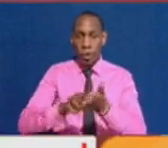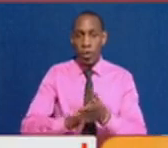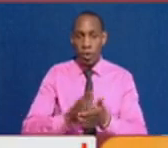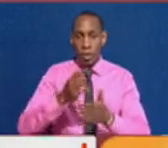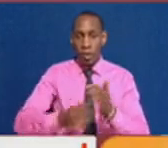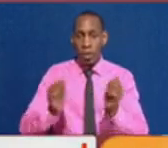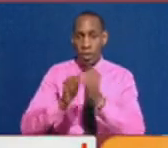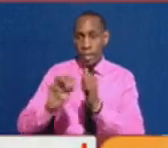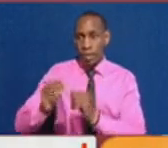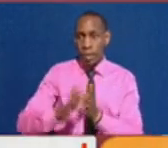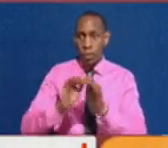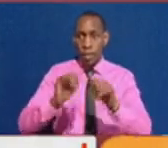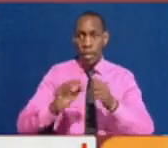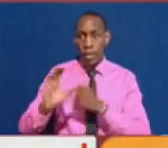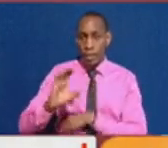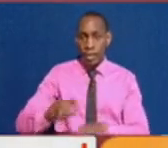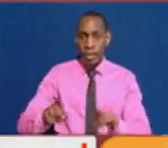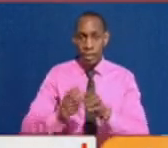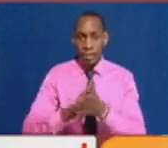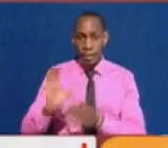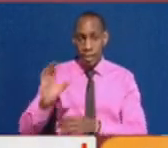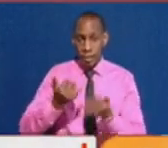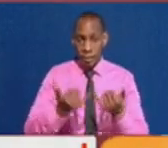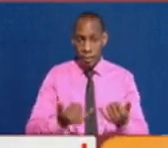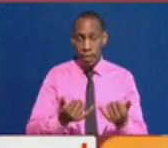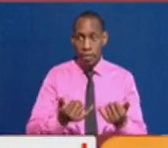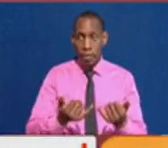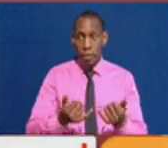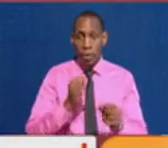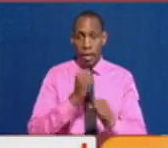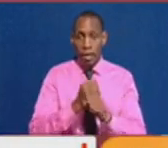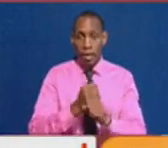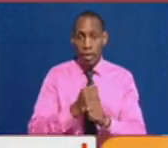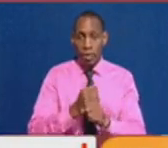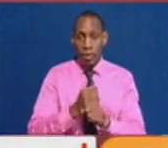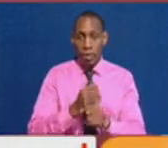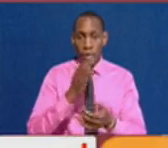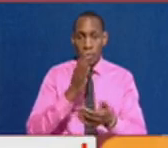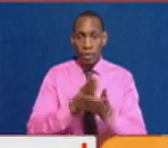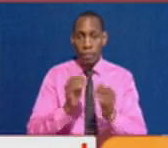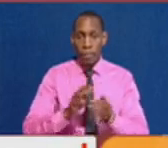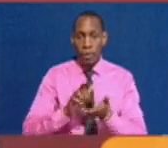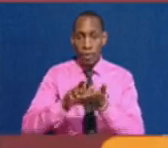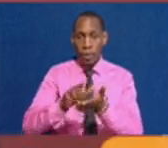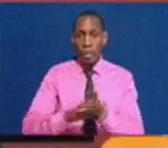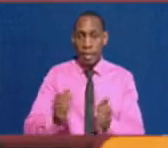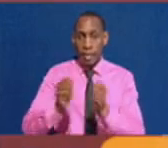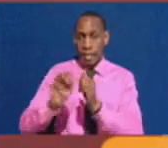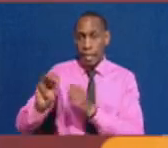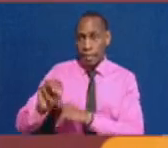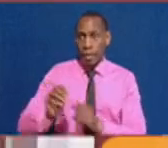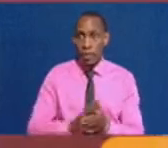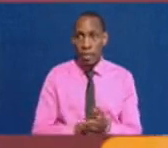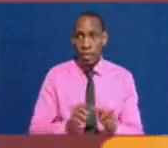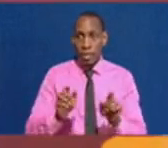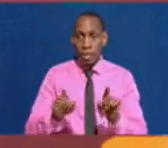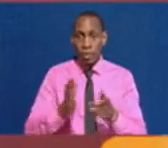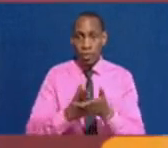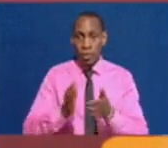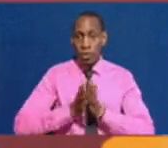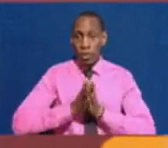to new customers and existing customers doing unsecured lending to the tune of 10 million shillings. That's really opening